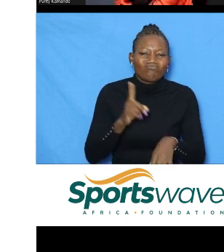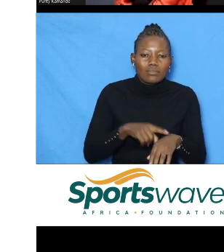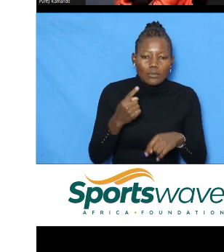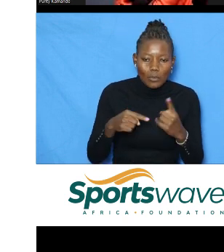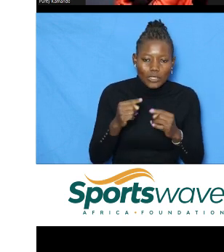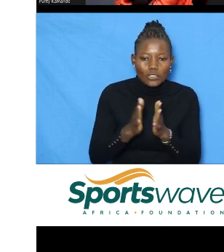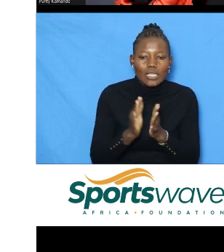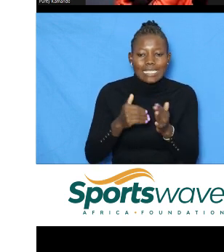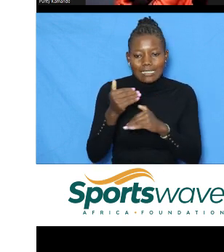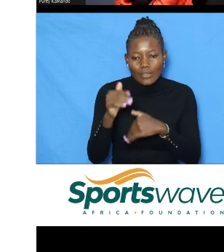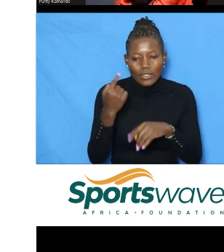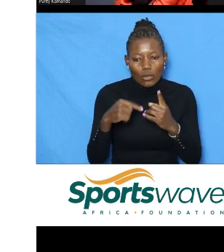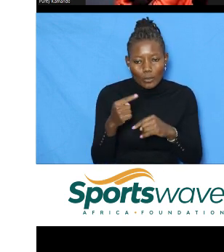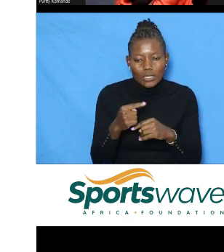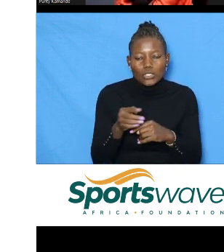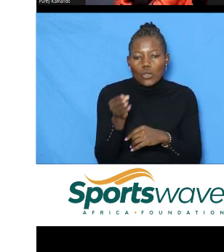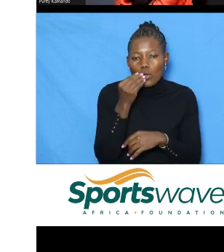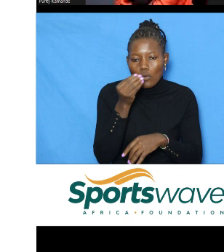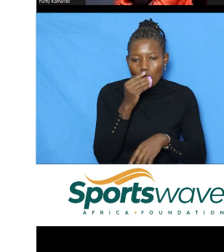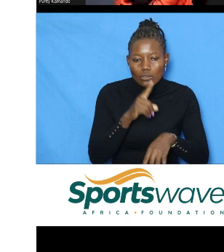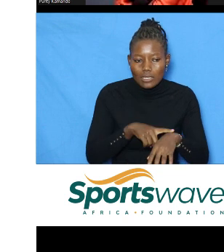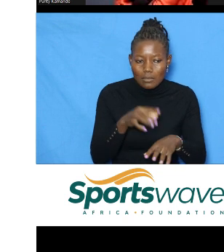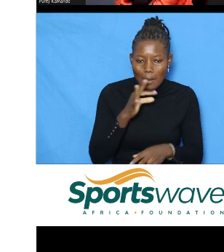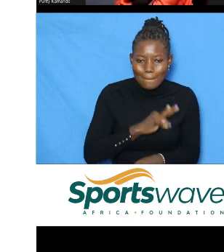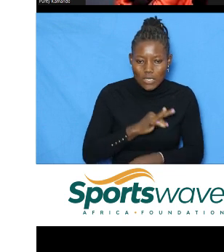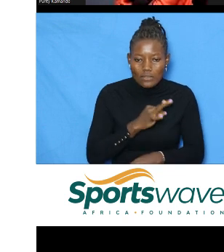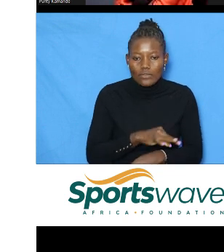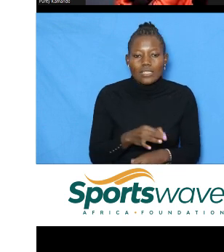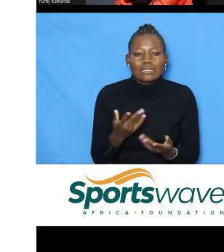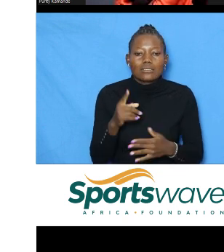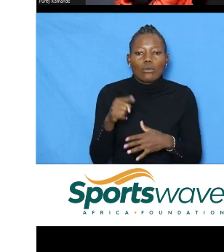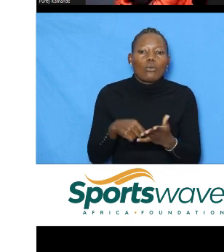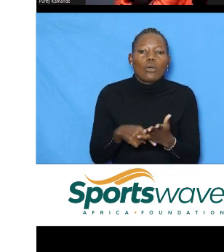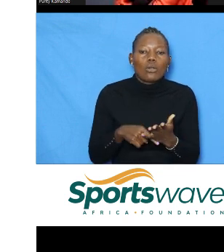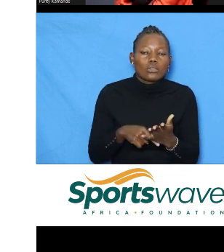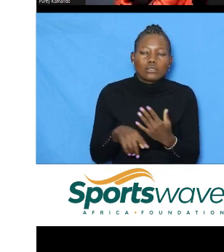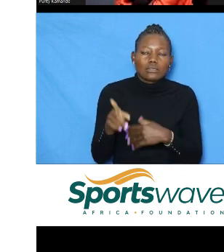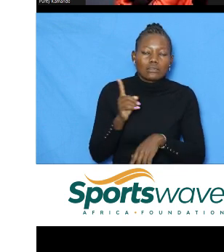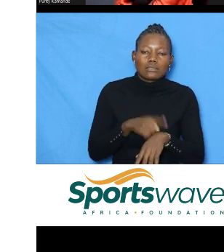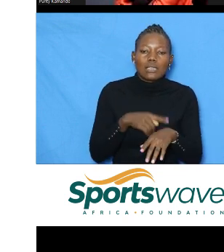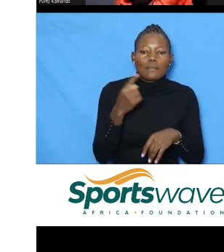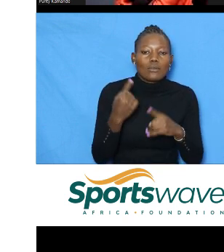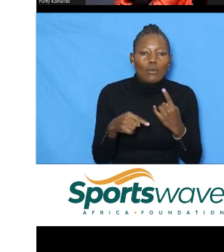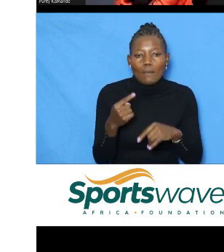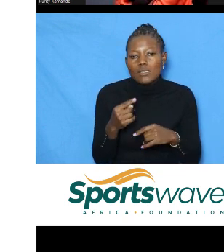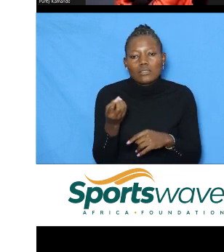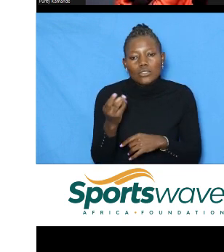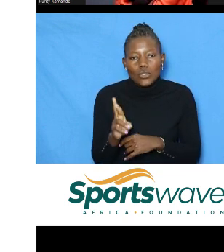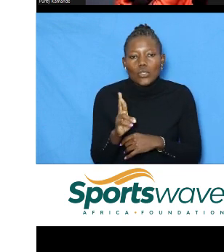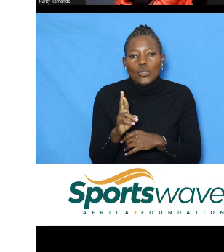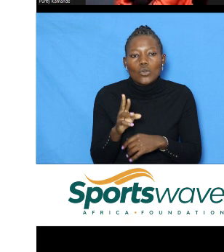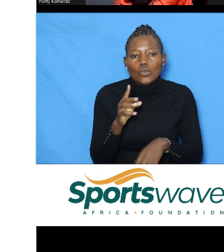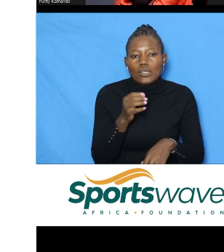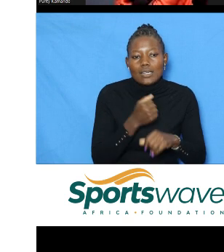we have the post-game. So meal timing benefits are usually mostly during the competition or during